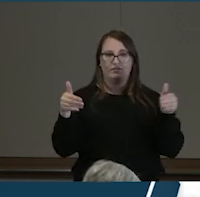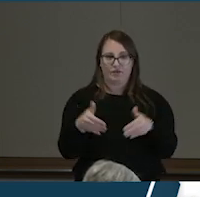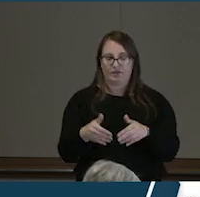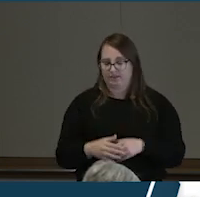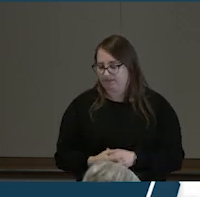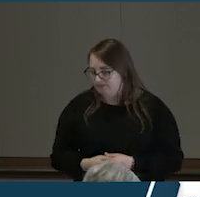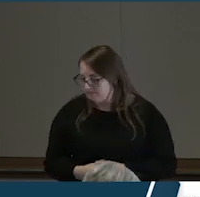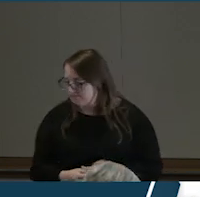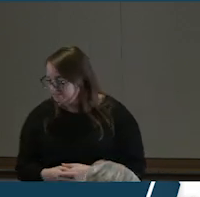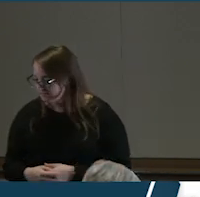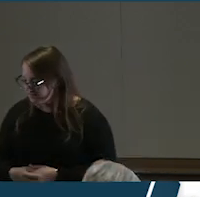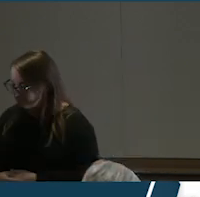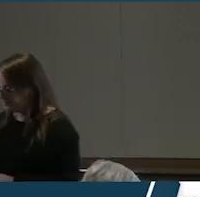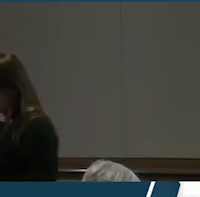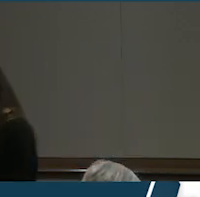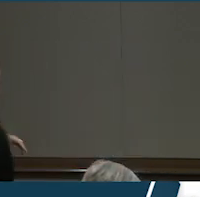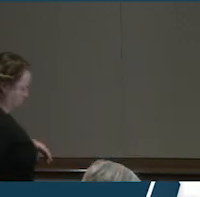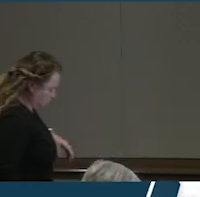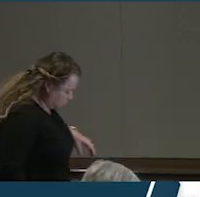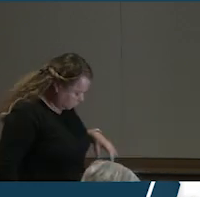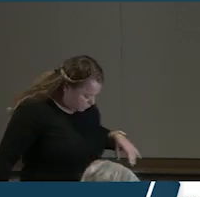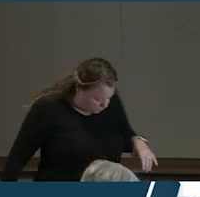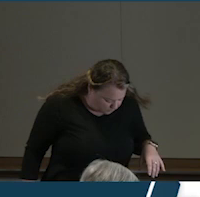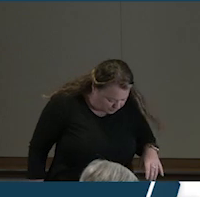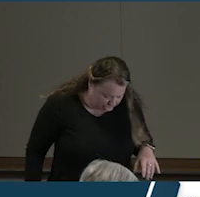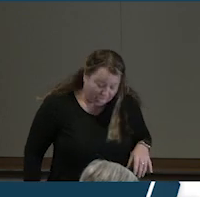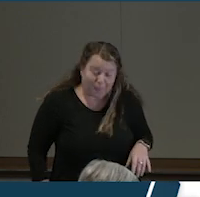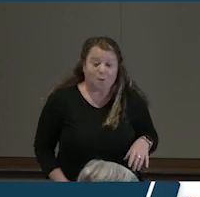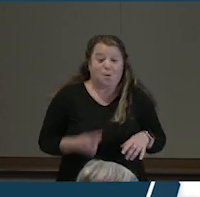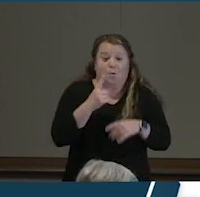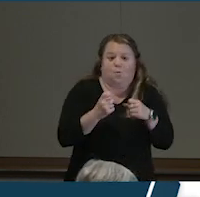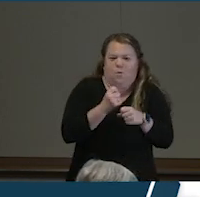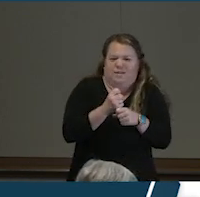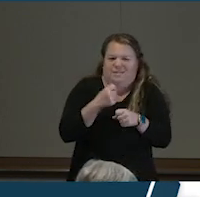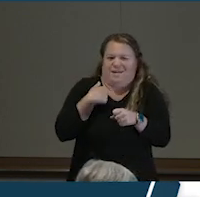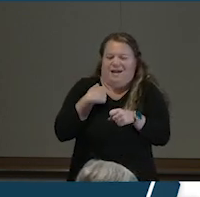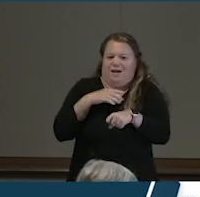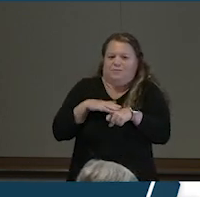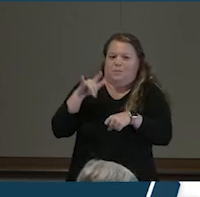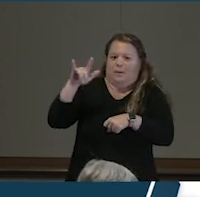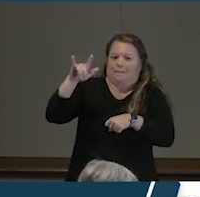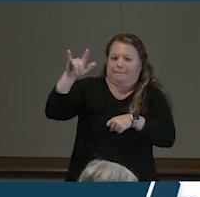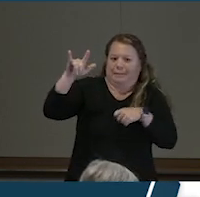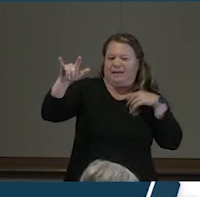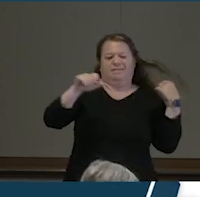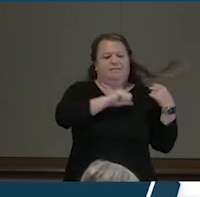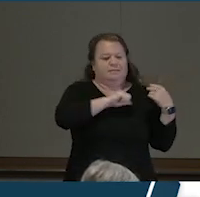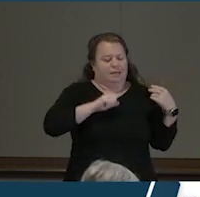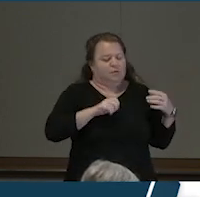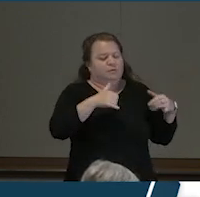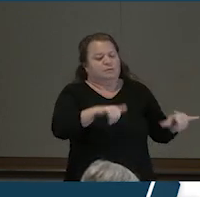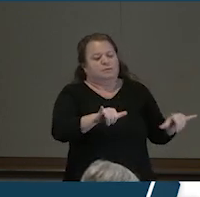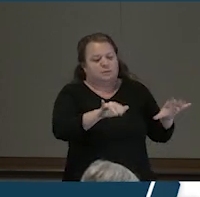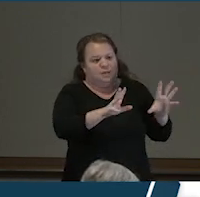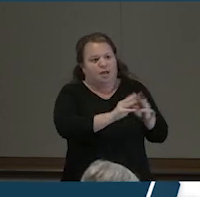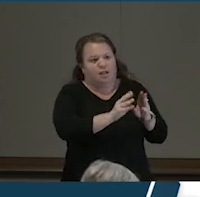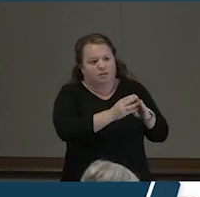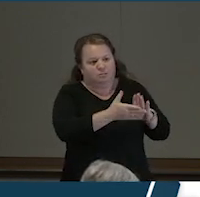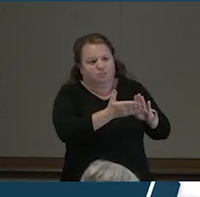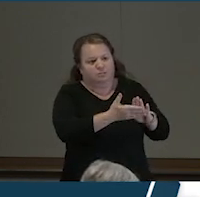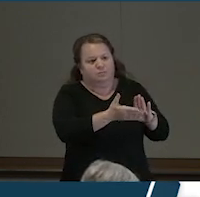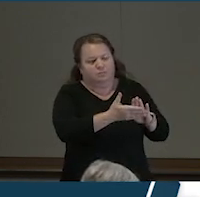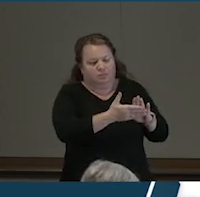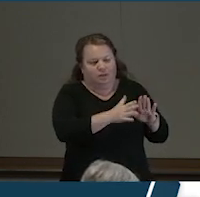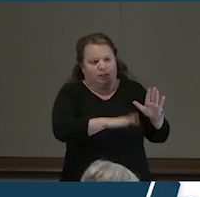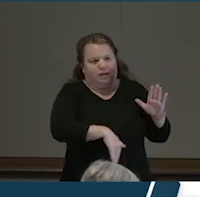from Tallahassee one year, and the Senate, the House was still in session, so it was running late in the day. And